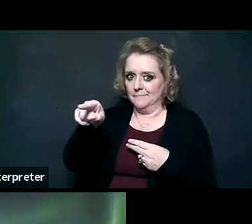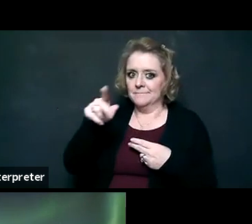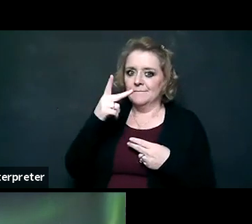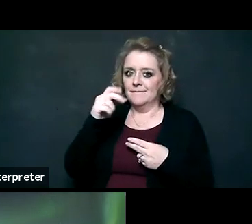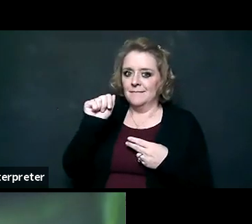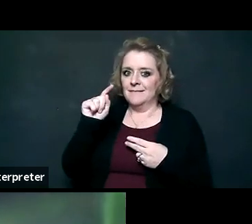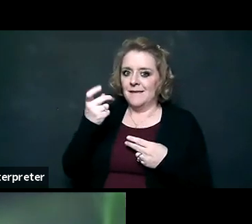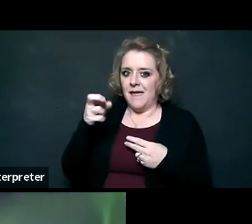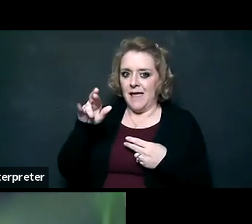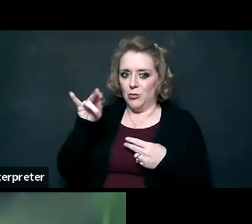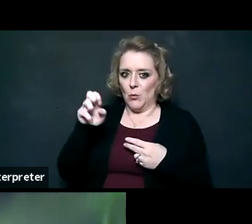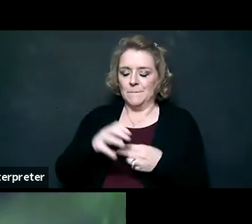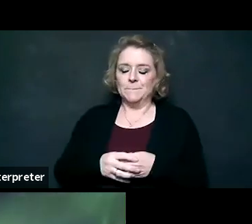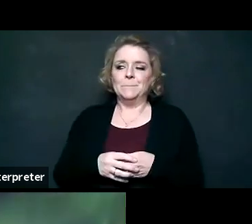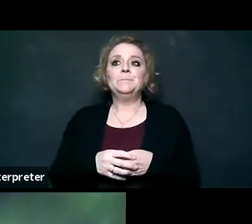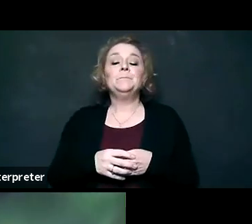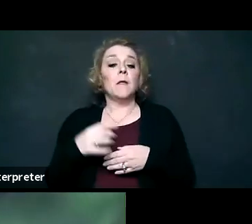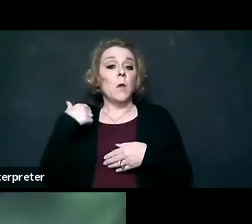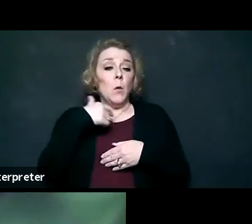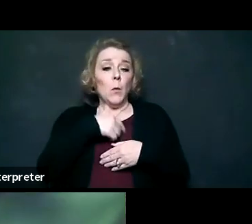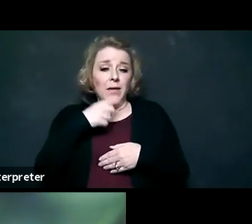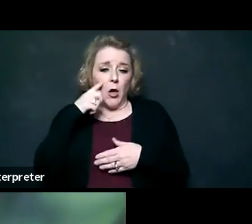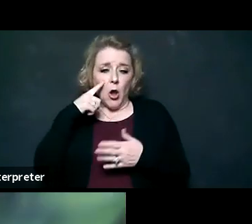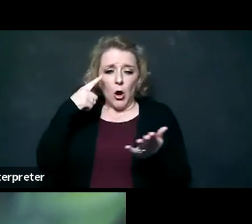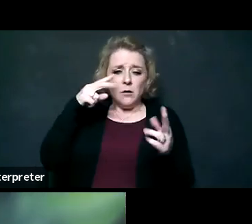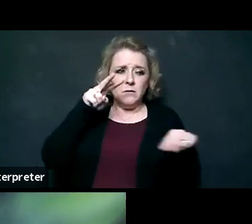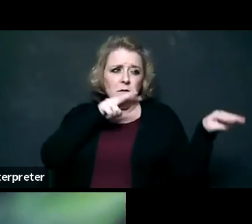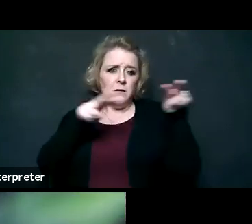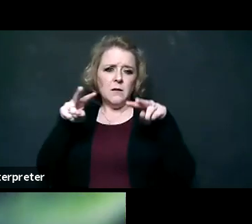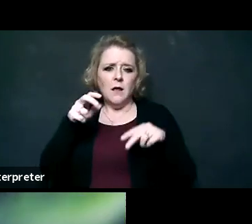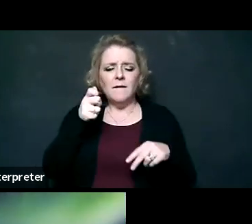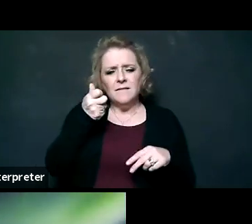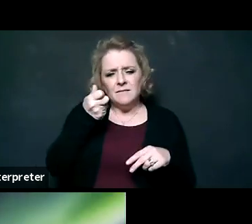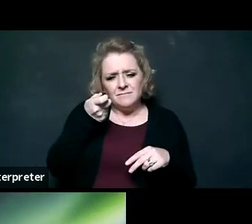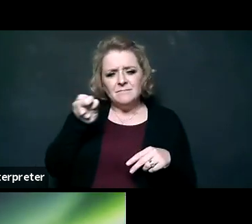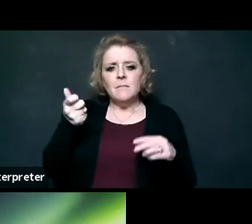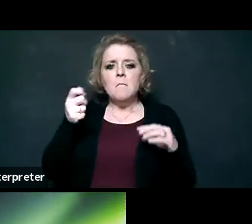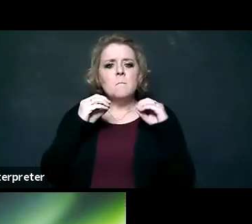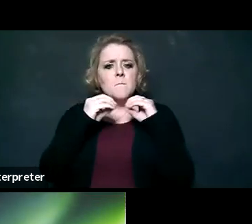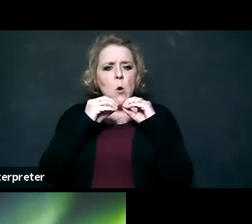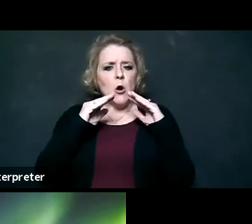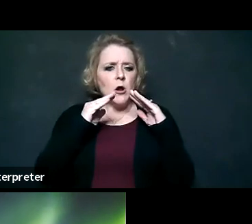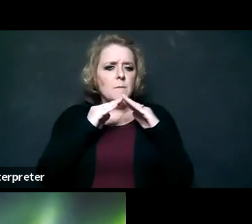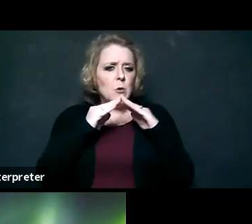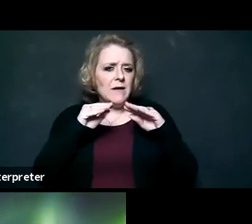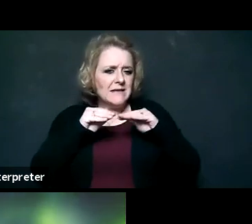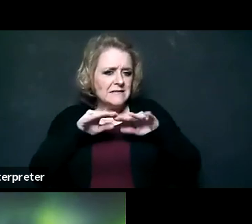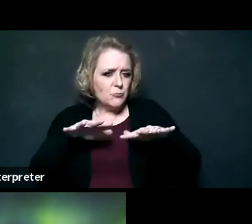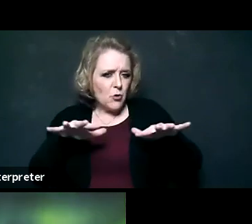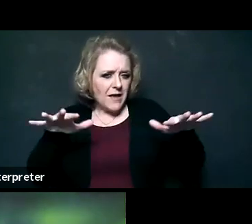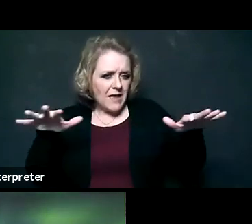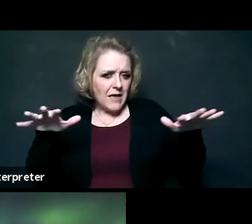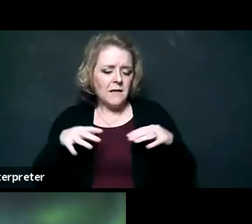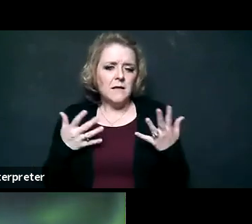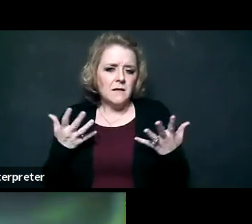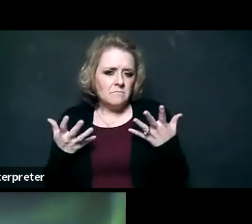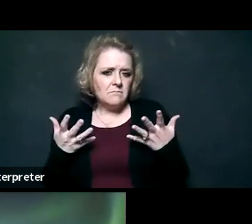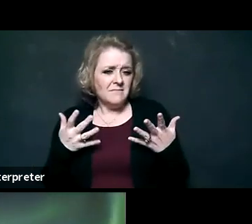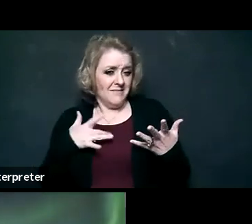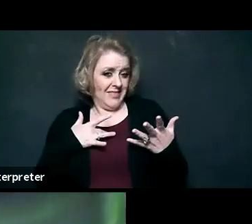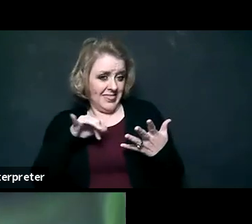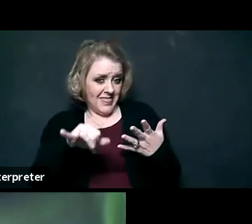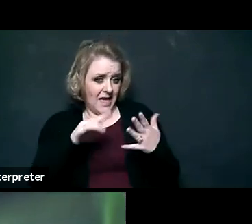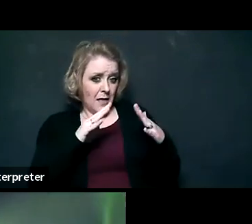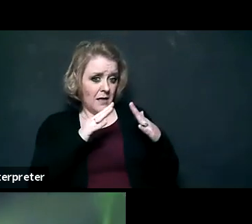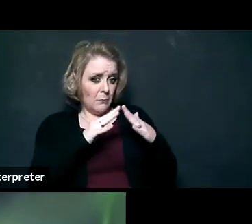We are looking at, more community spread in the last few weeks, even with the small numbers that we're seeing. Is there anything that those community